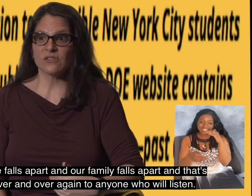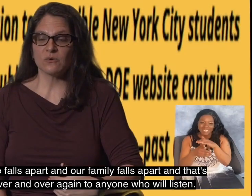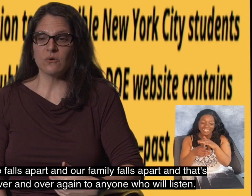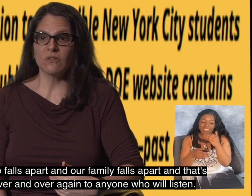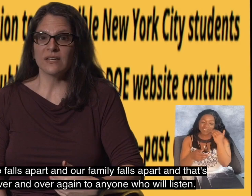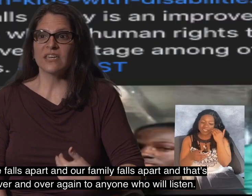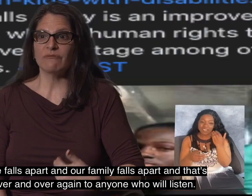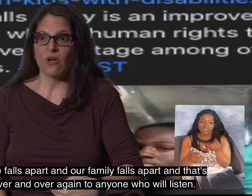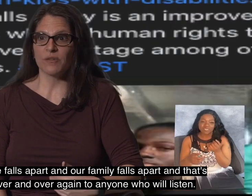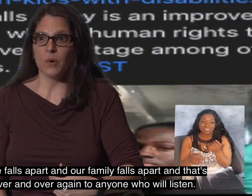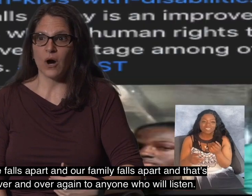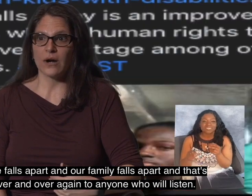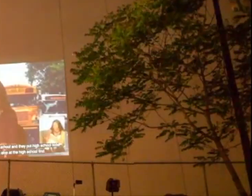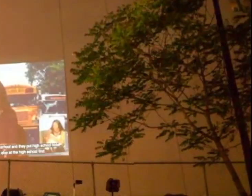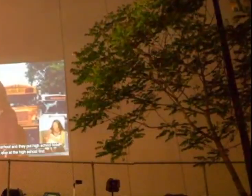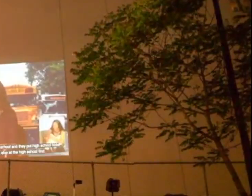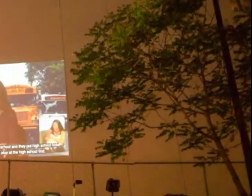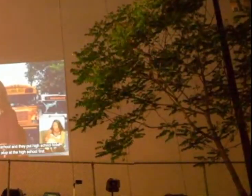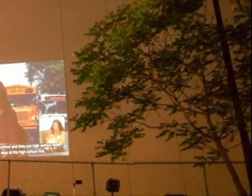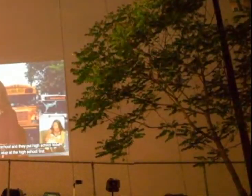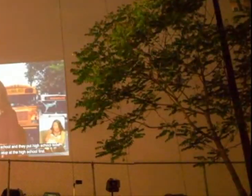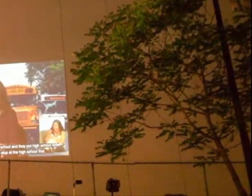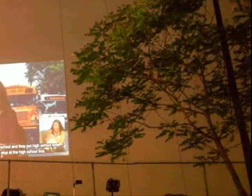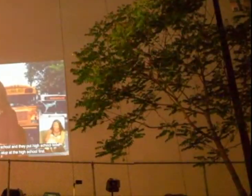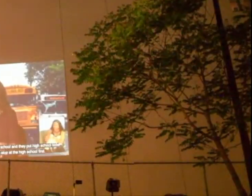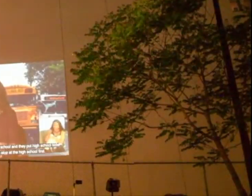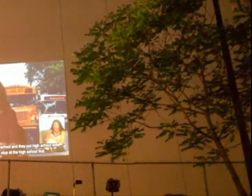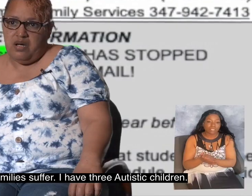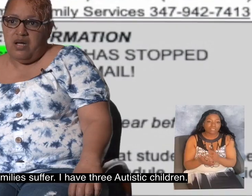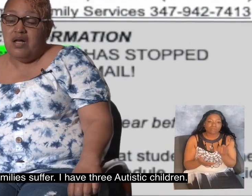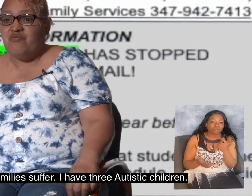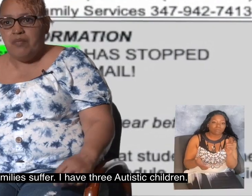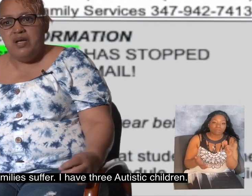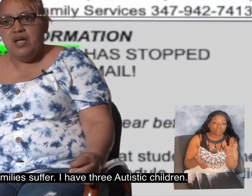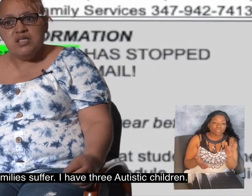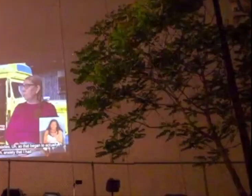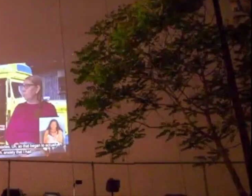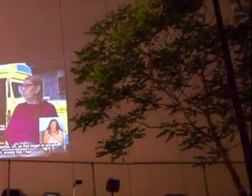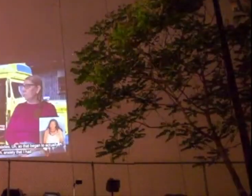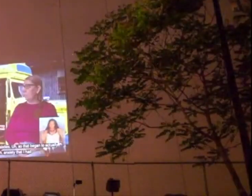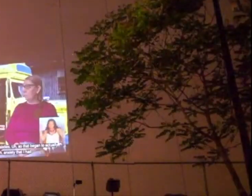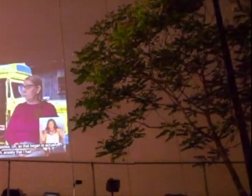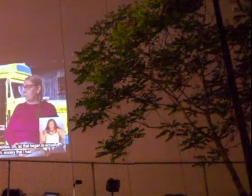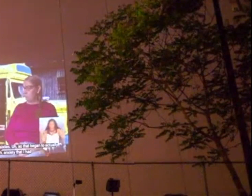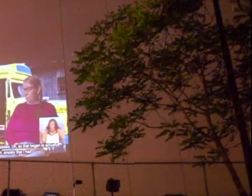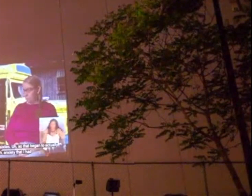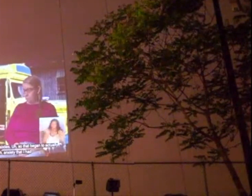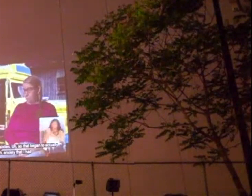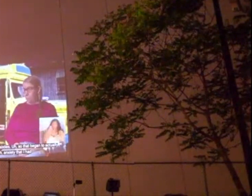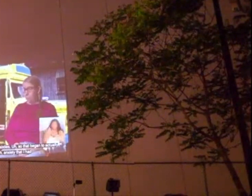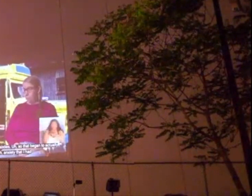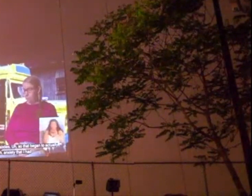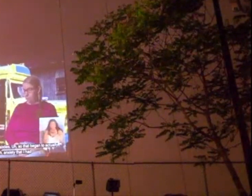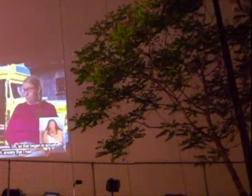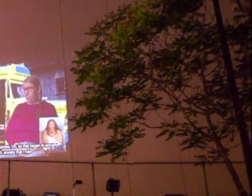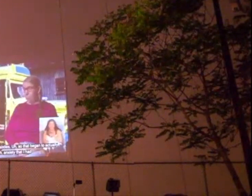he can't get to school, he falls apart, and our family falls apart. La familia sufre. A violation